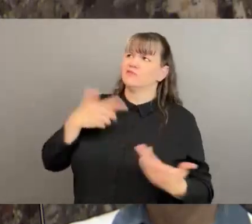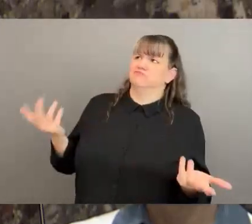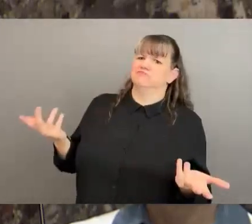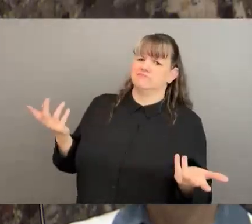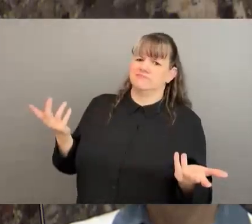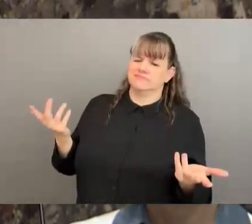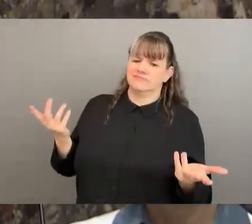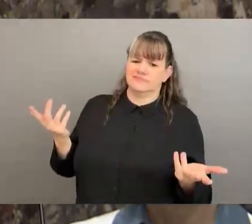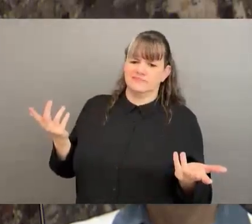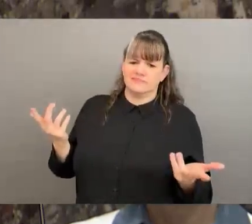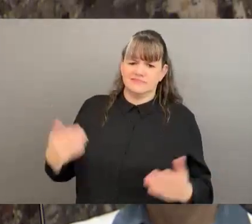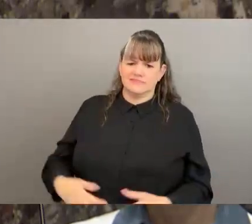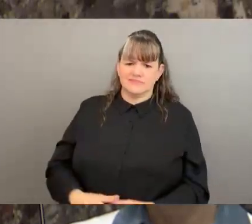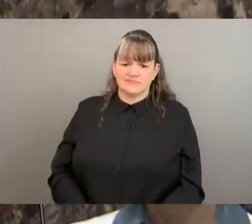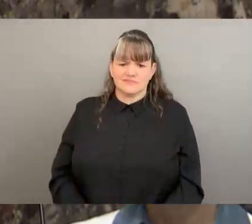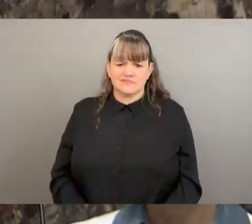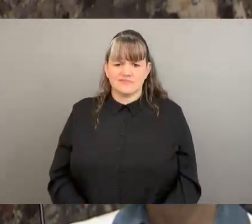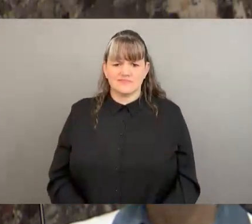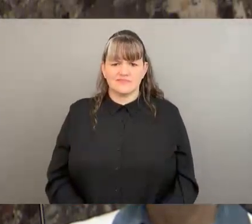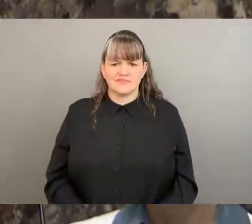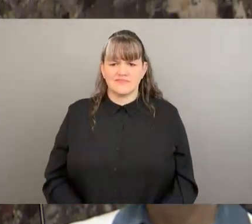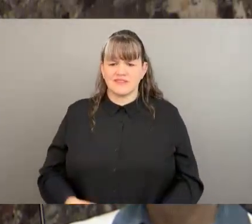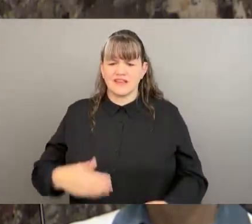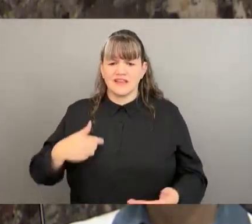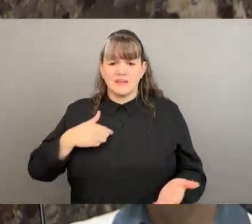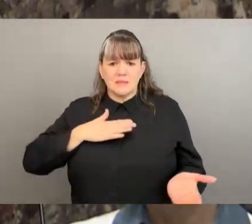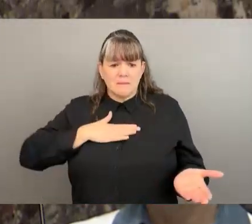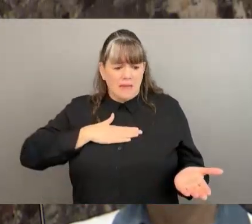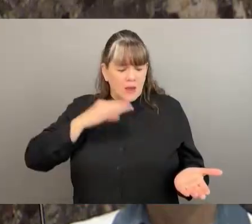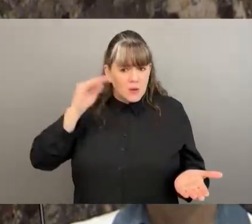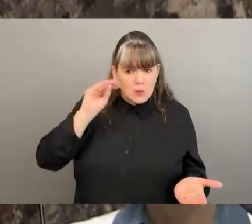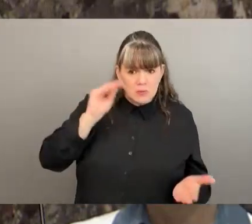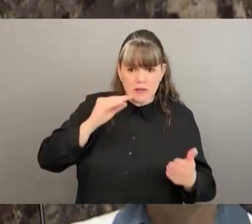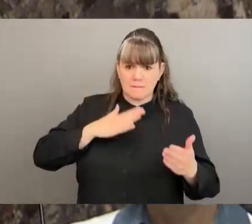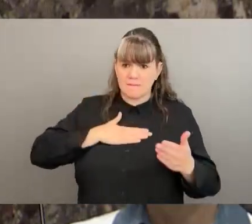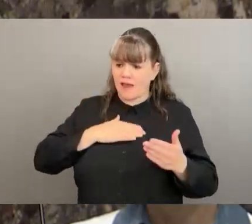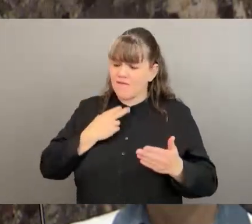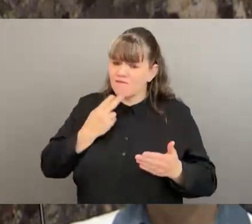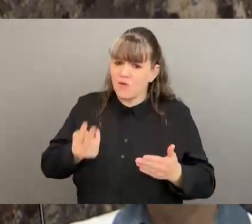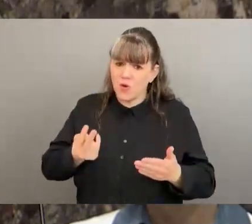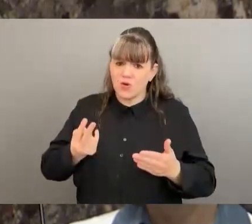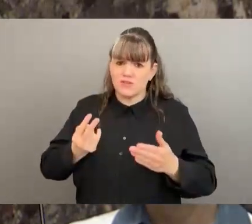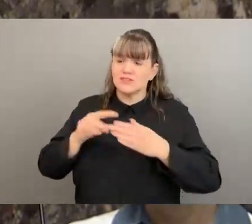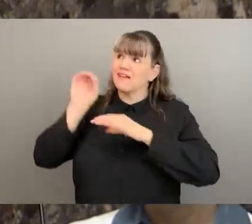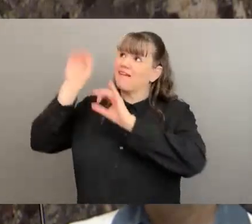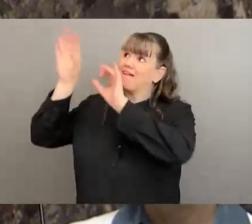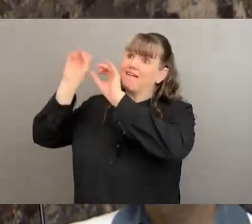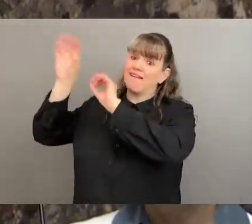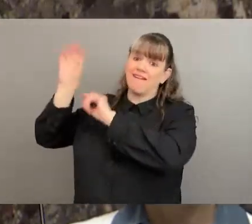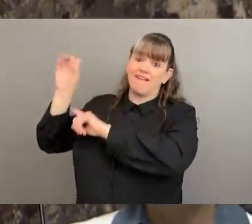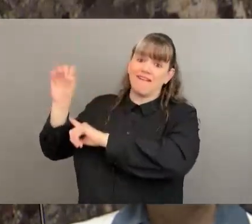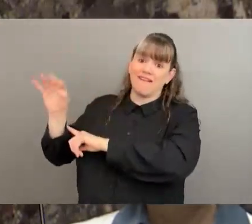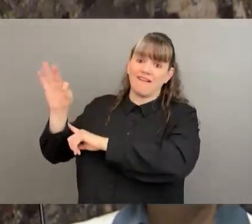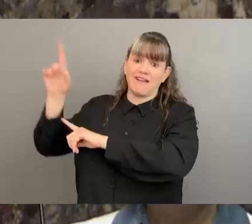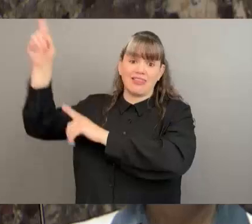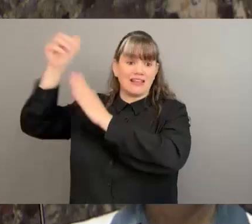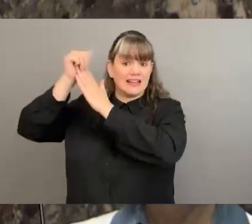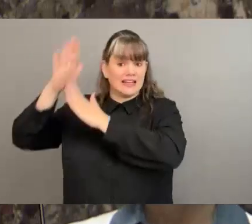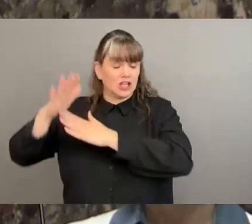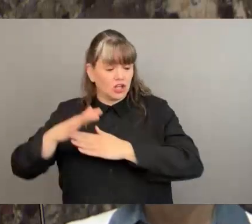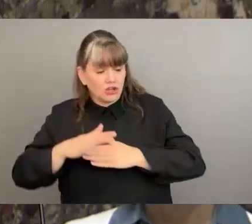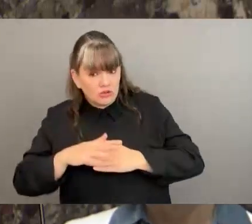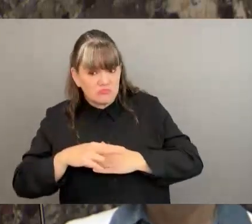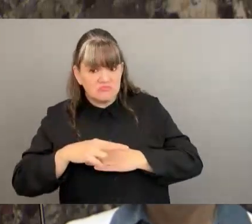decision-making reflected, their voices don't matter, and their votes don't count. Trust in our institutions, including